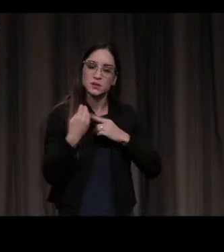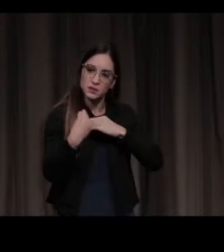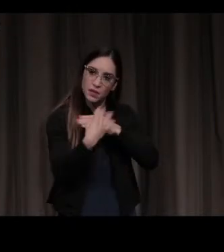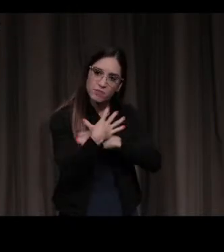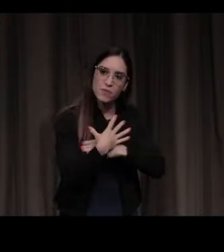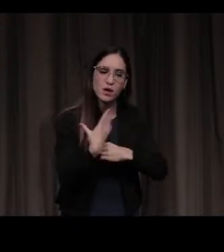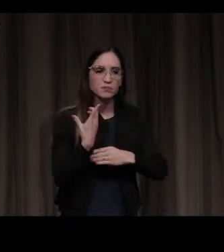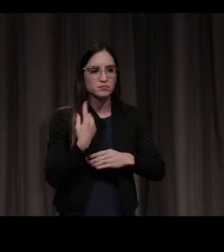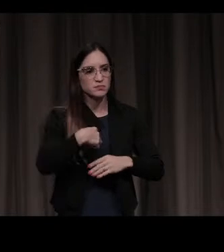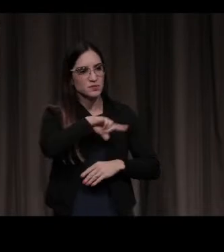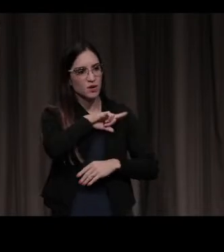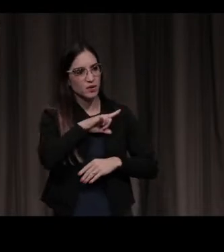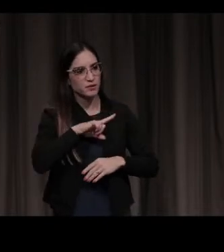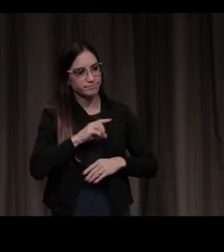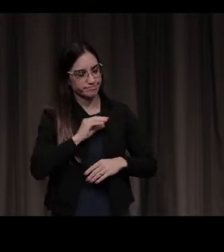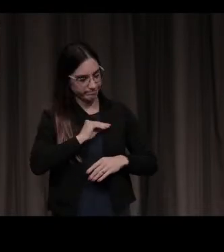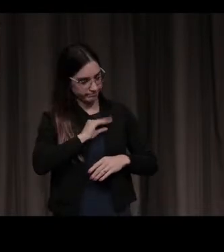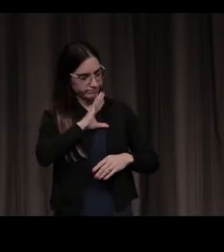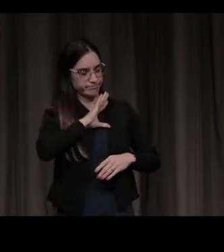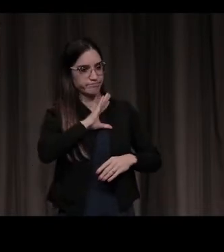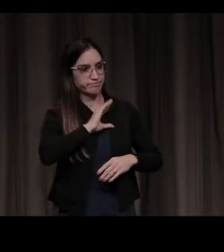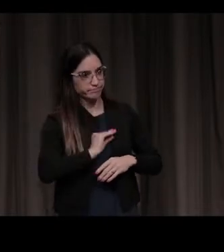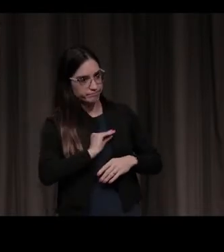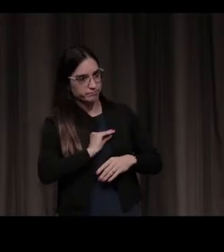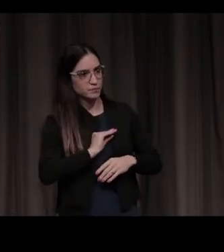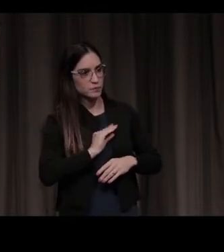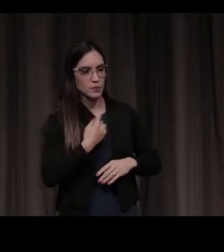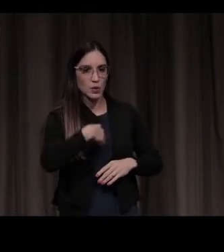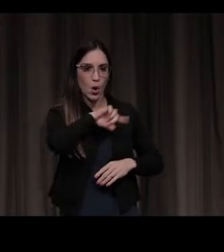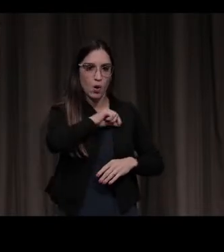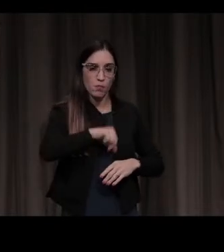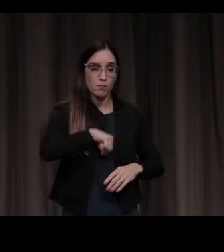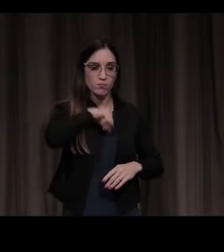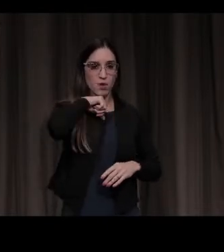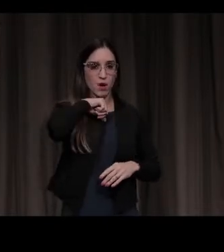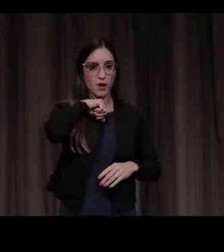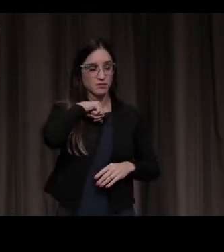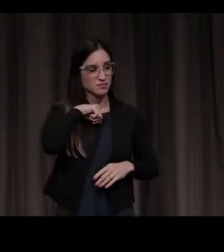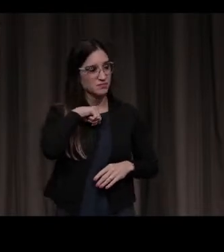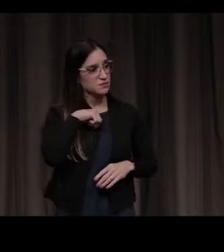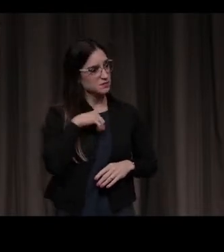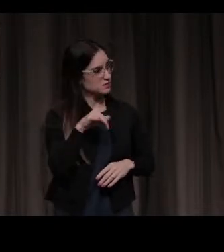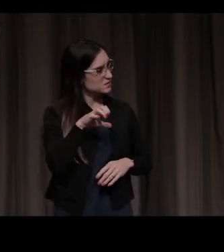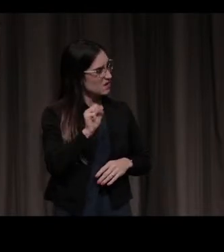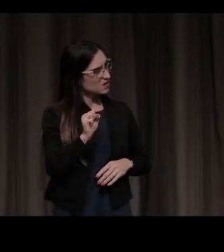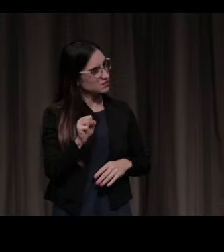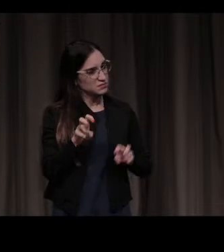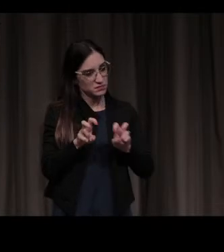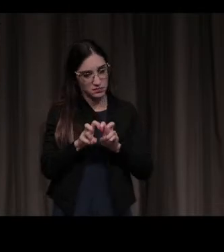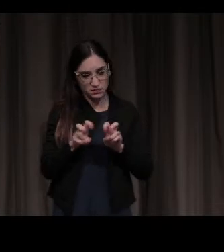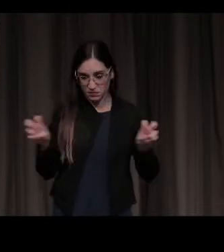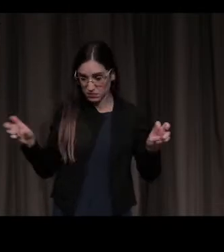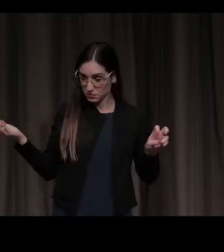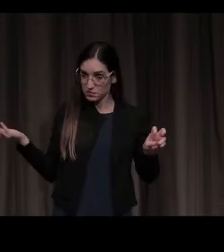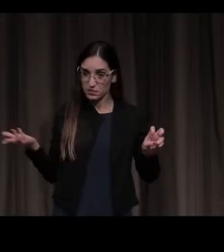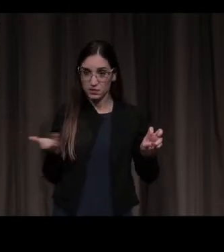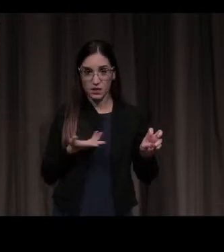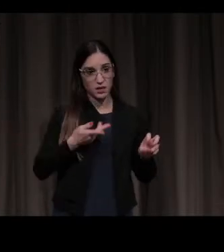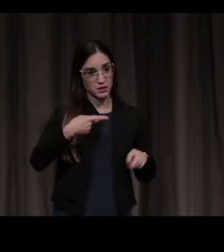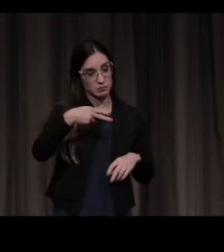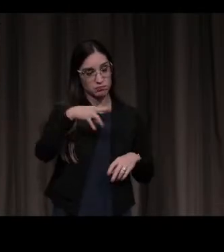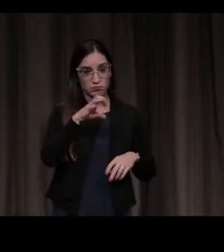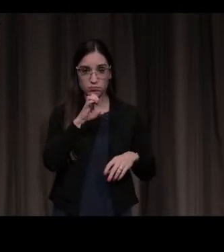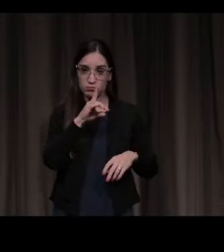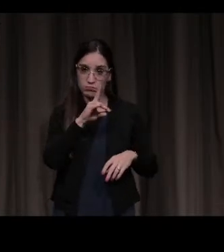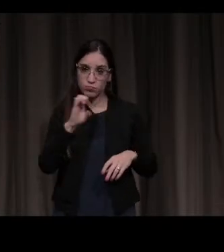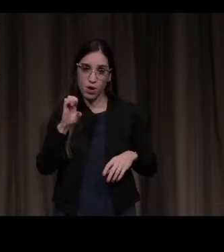sense of self-esteem, where is our pride. And I think that so much of the pride is on display here in this ostentatious